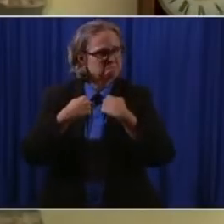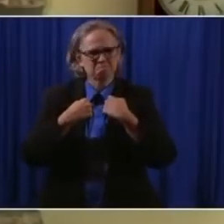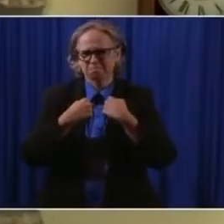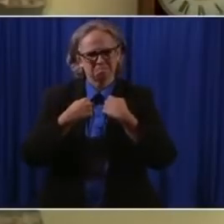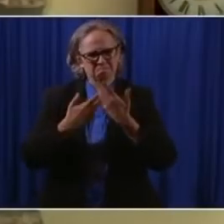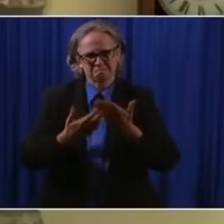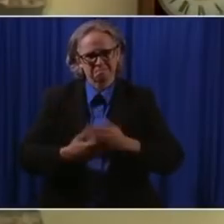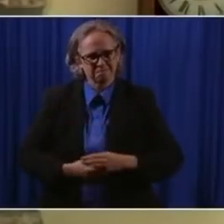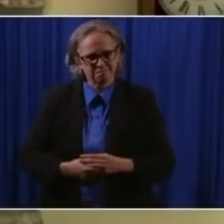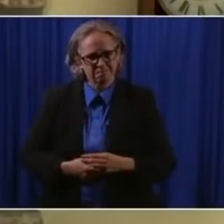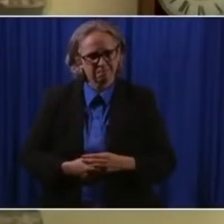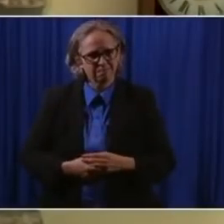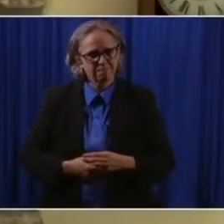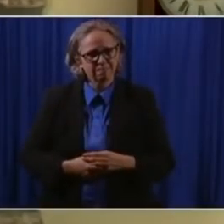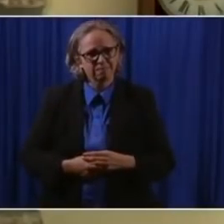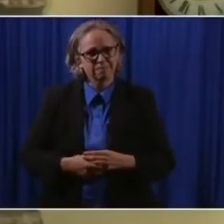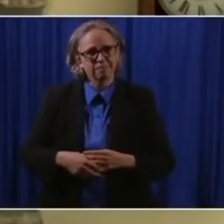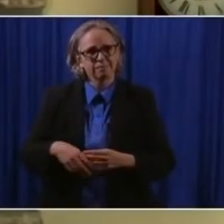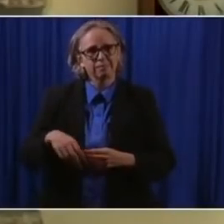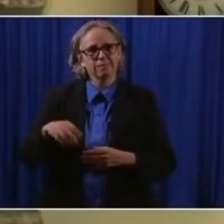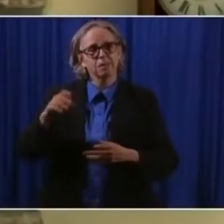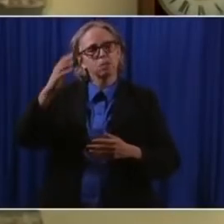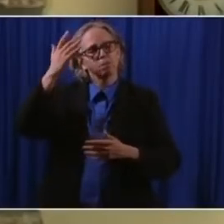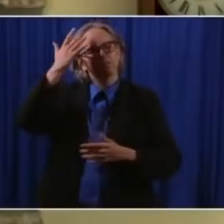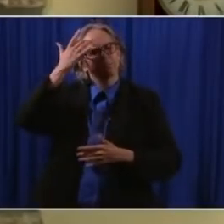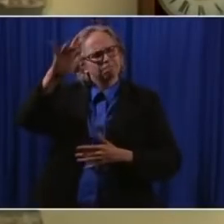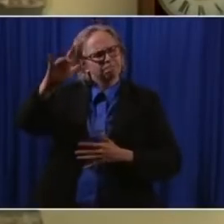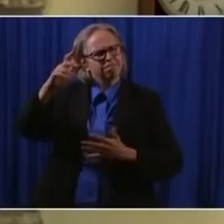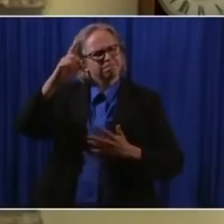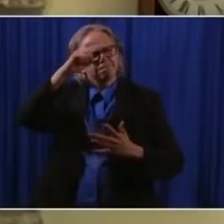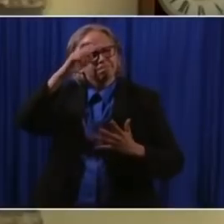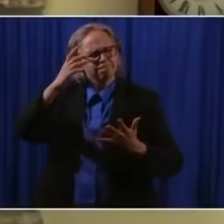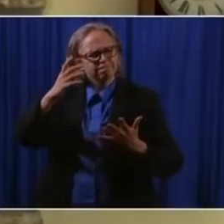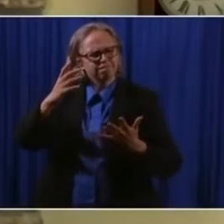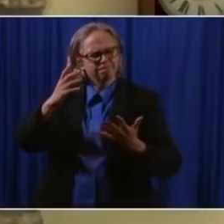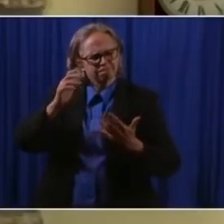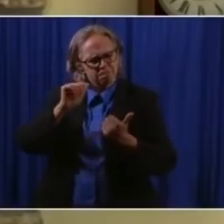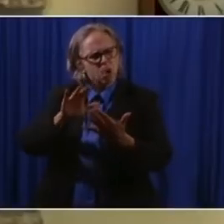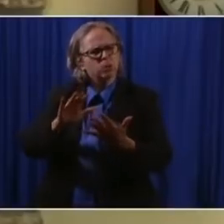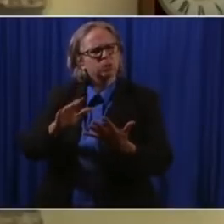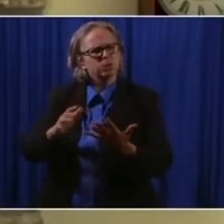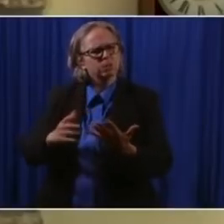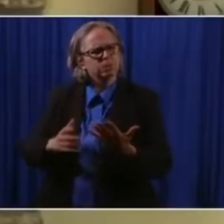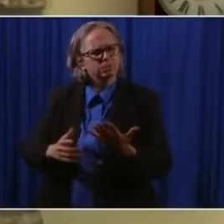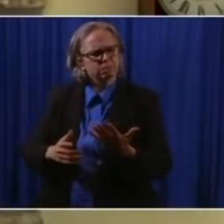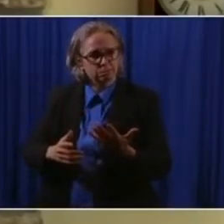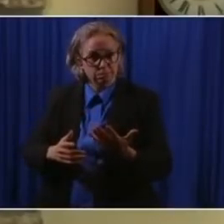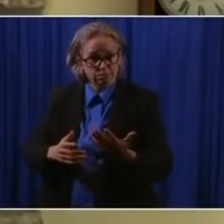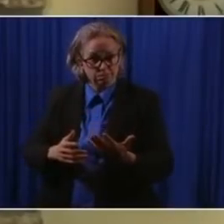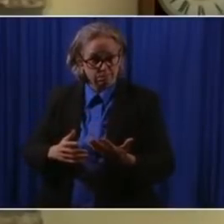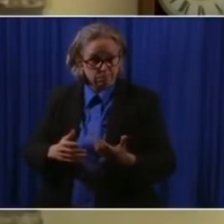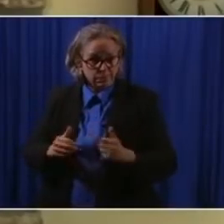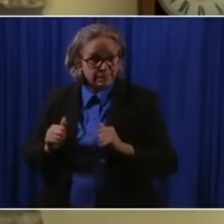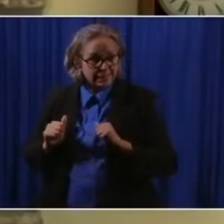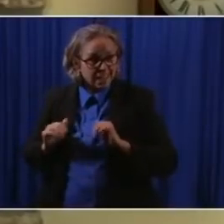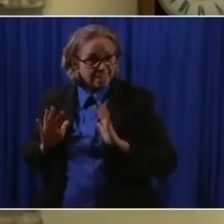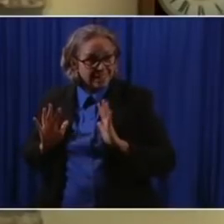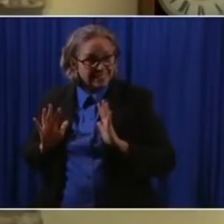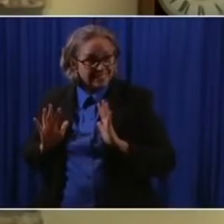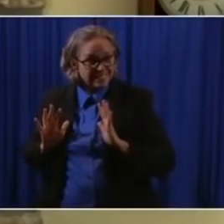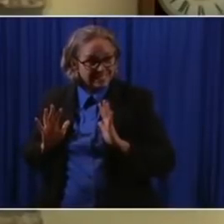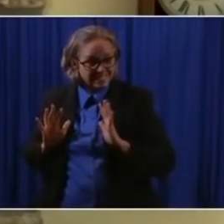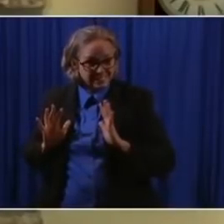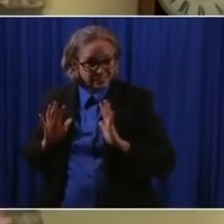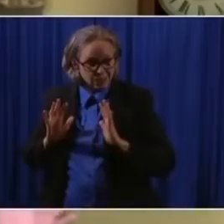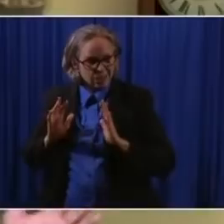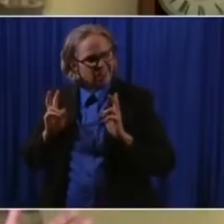conservative approach to do some sacrifice, wearing a mask, for example,